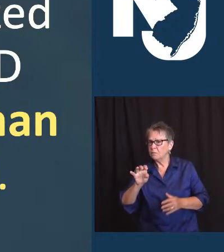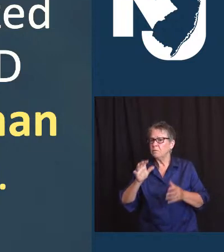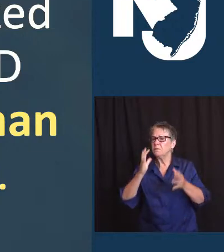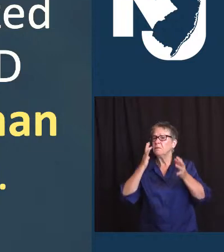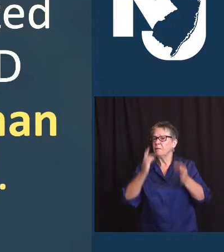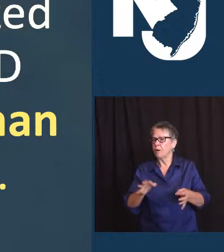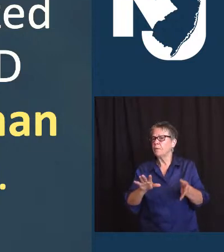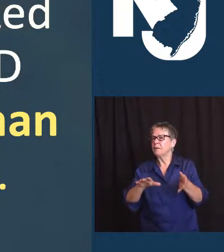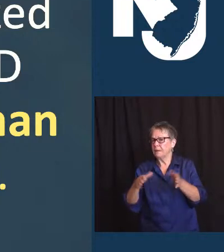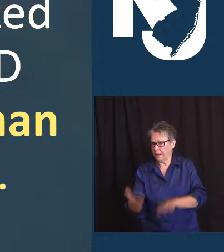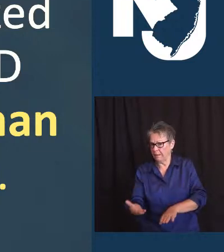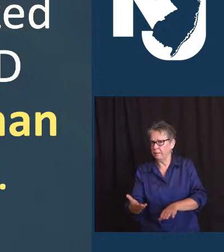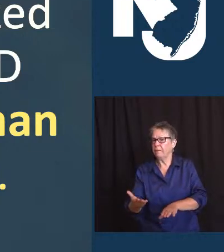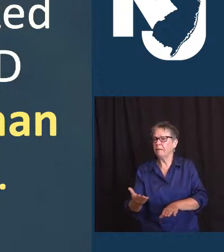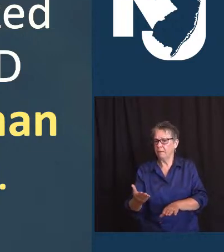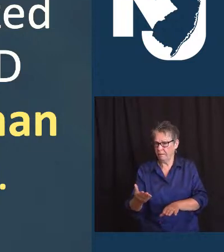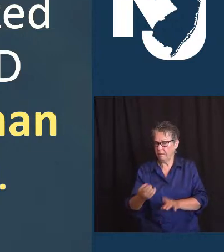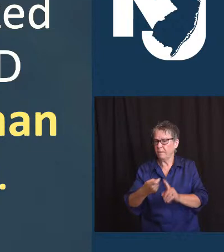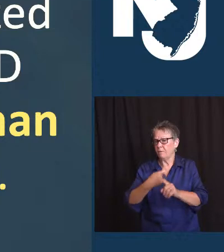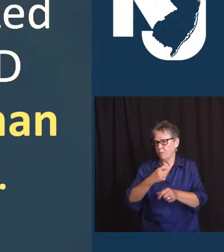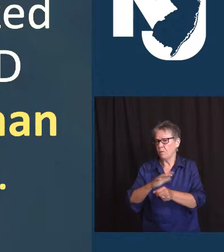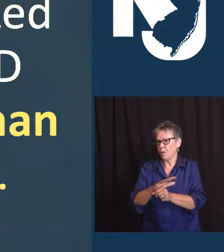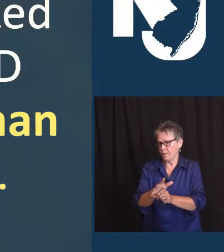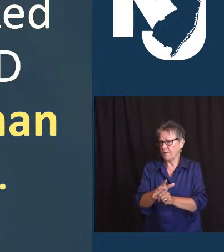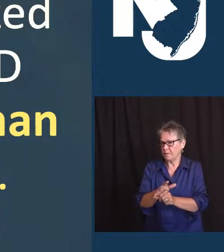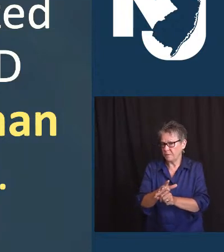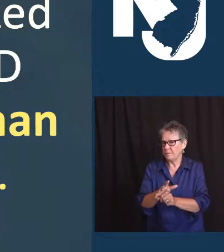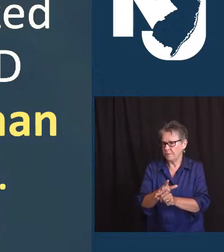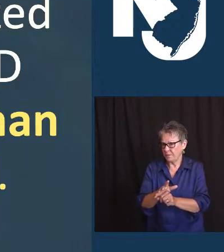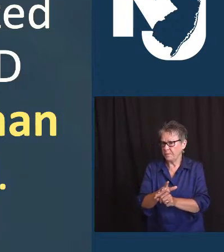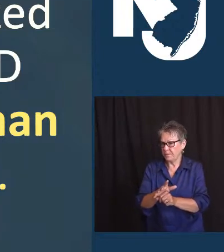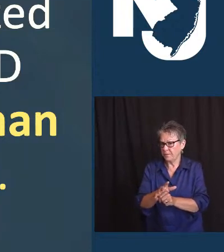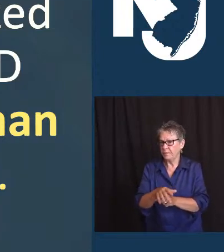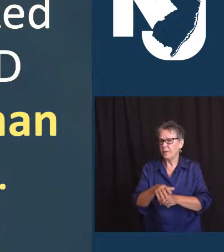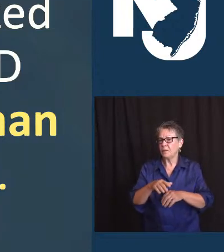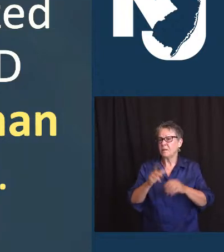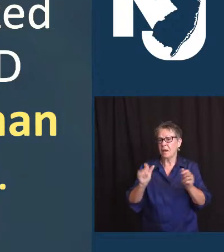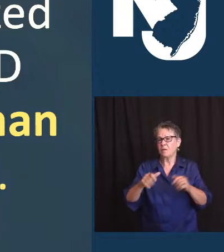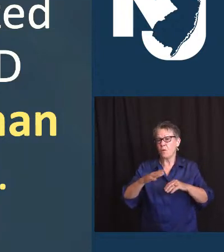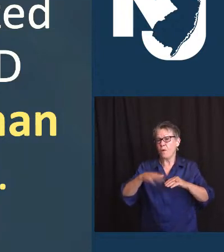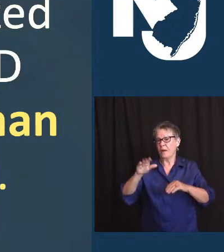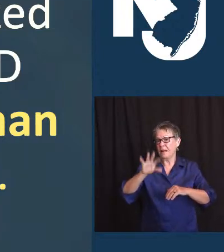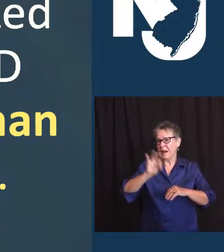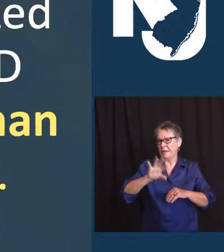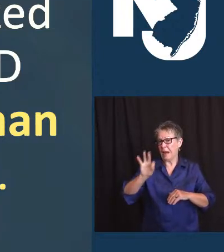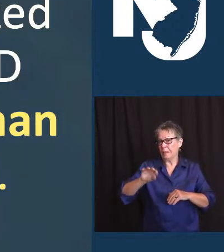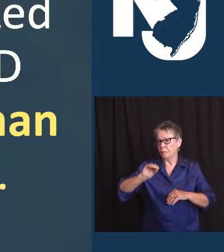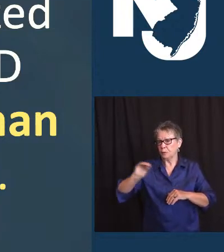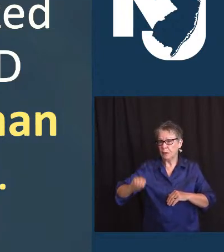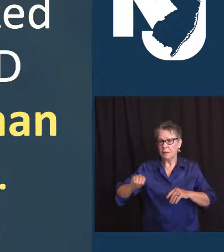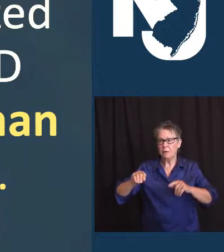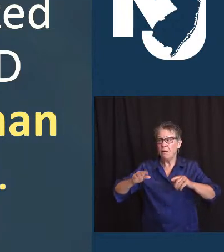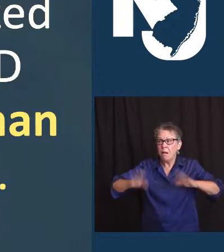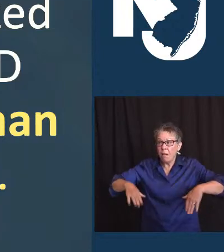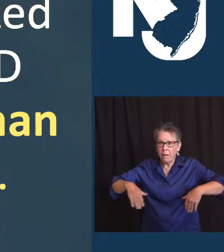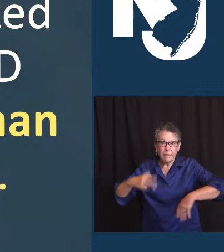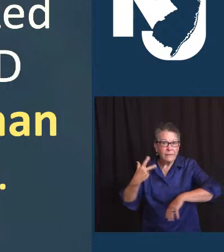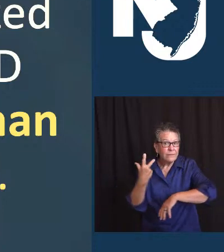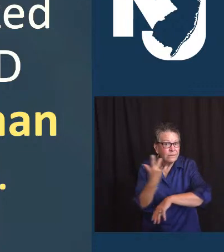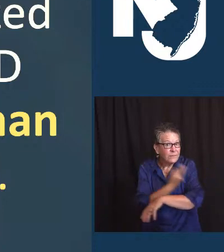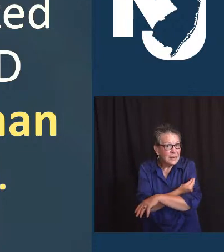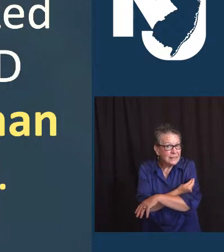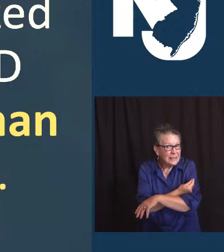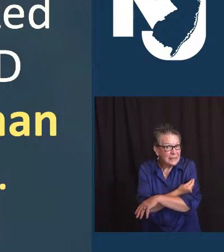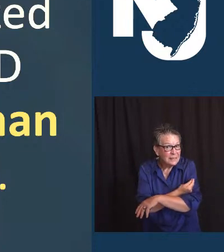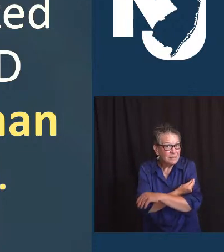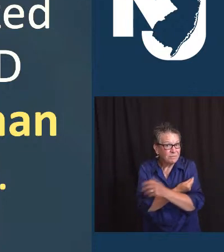COVID. More than 99% of these were of unvaccinated individuals. And of the 49 fully